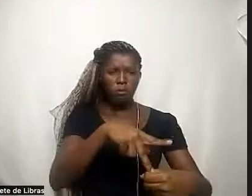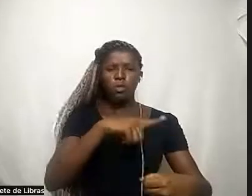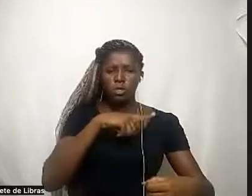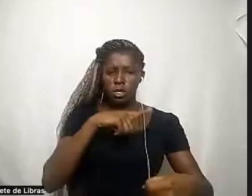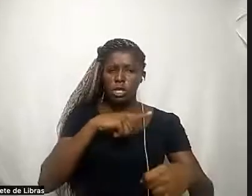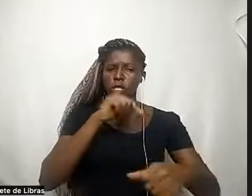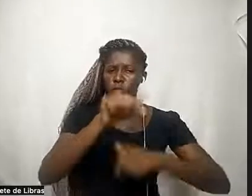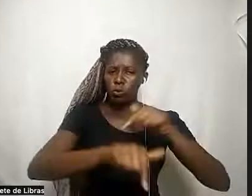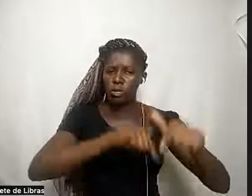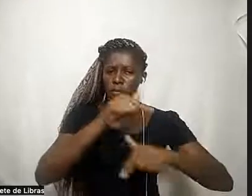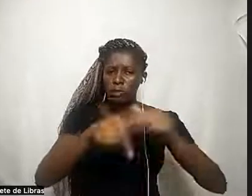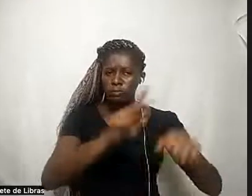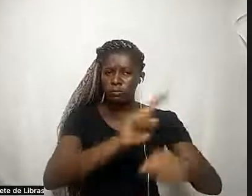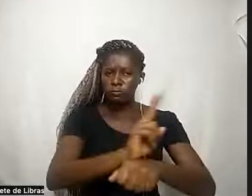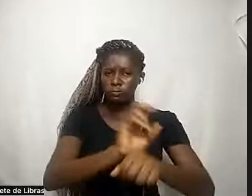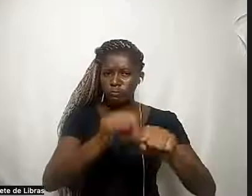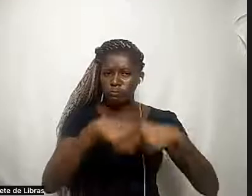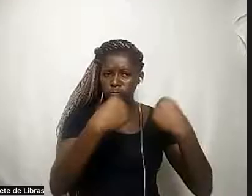is to social